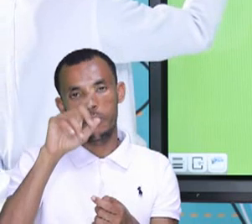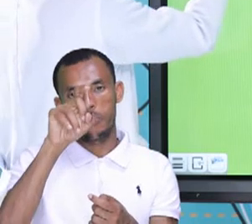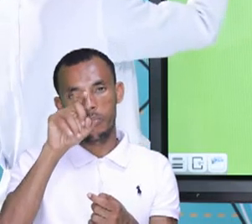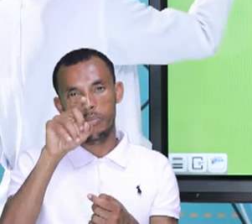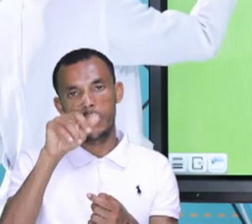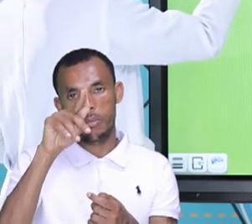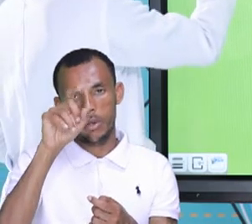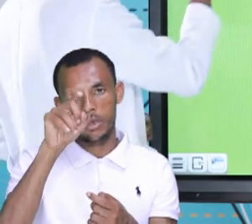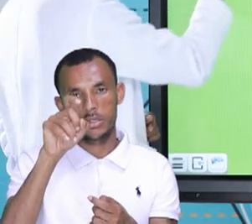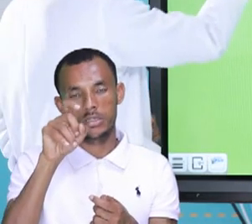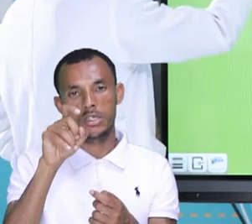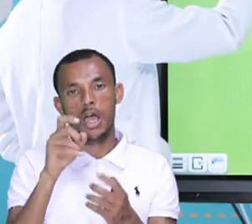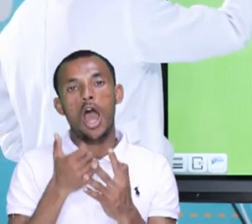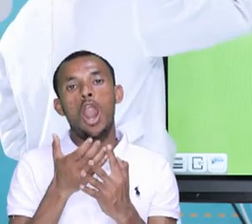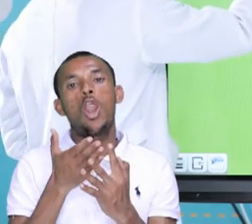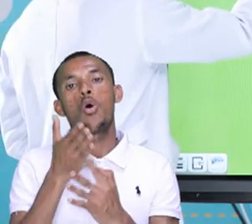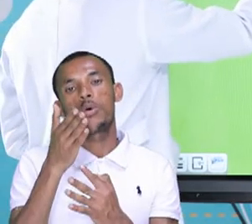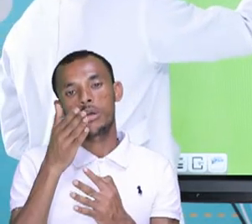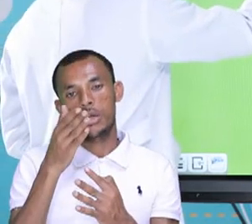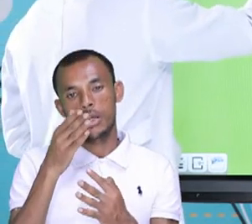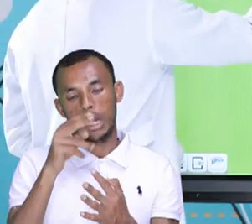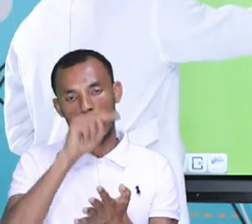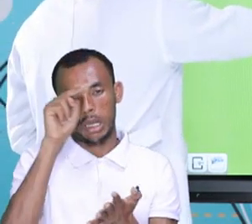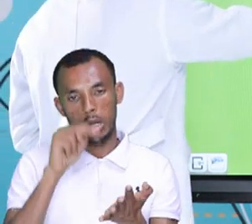PX, PX along nuclear axis, along